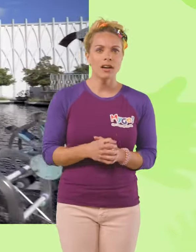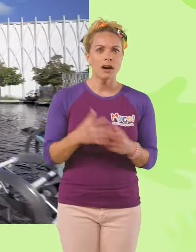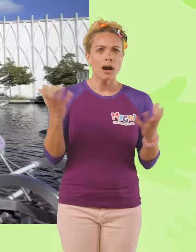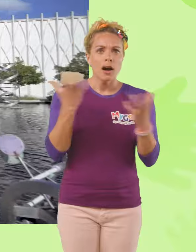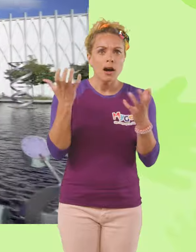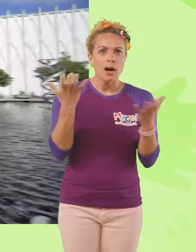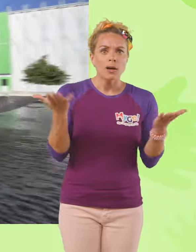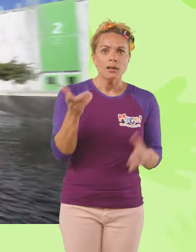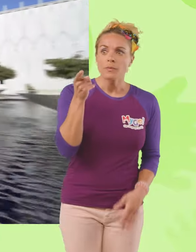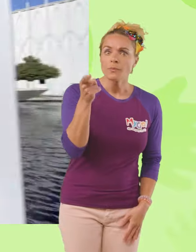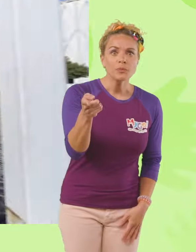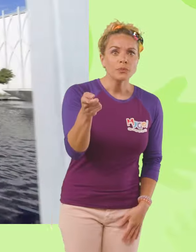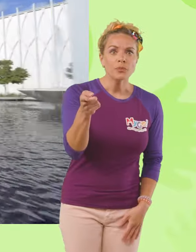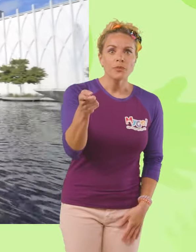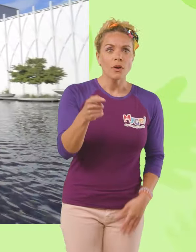What's this?